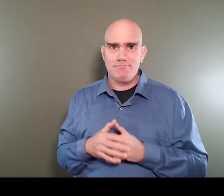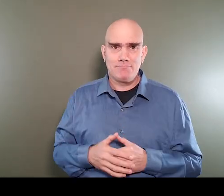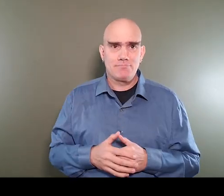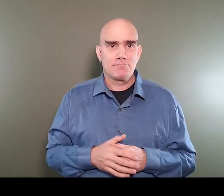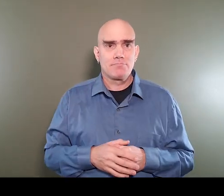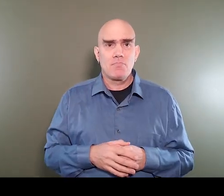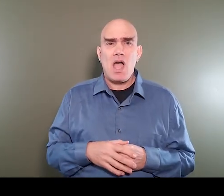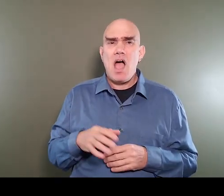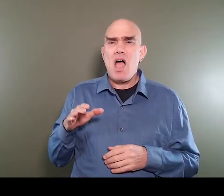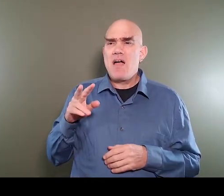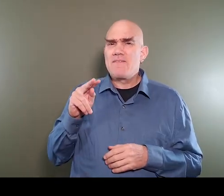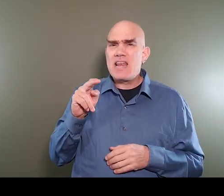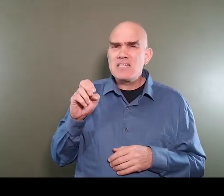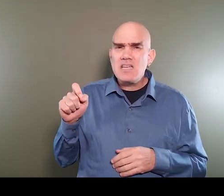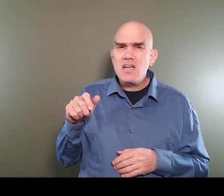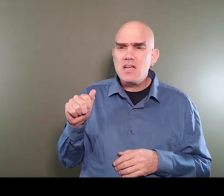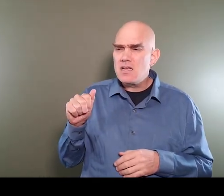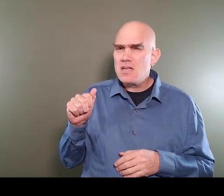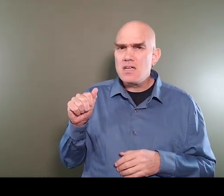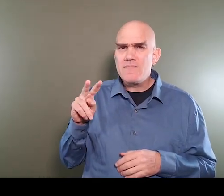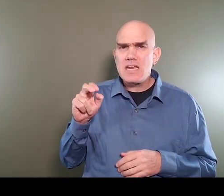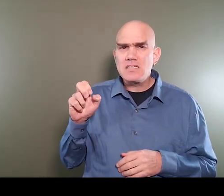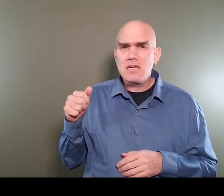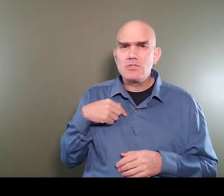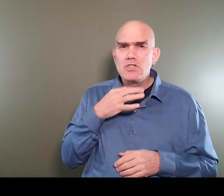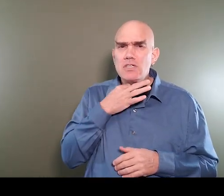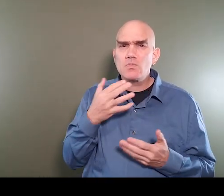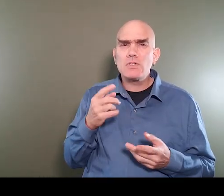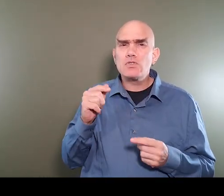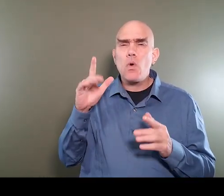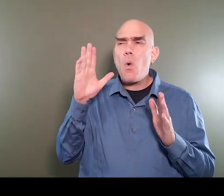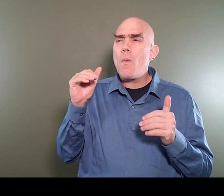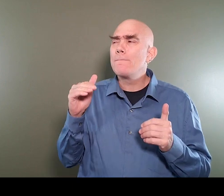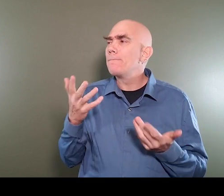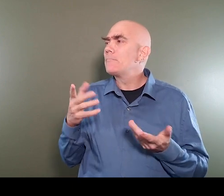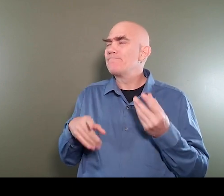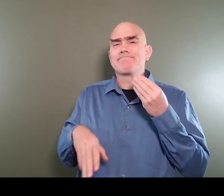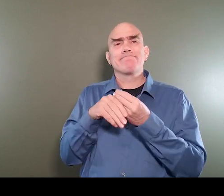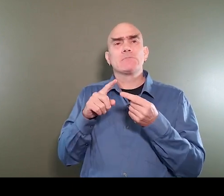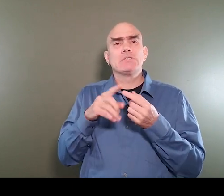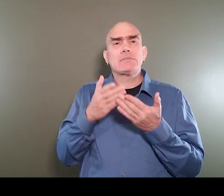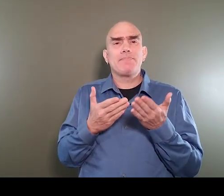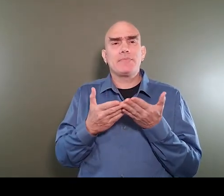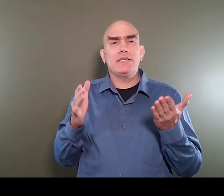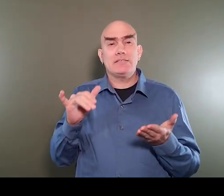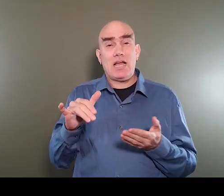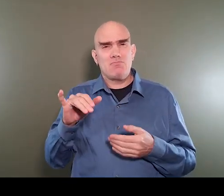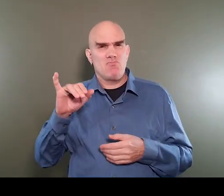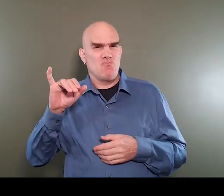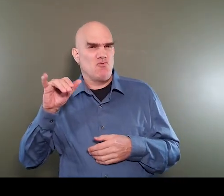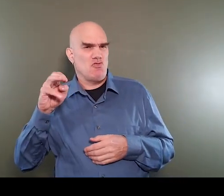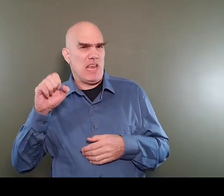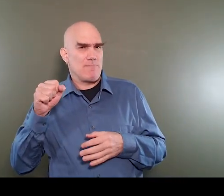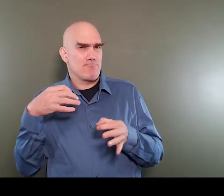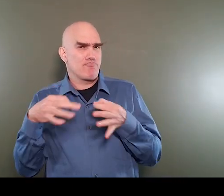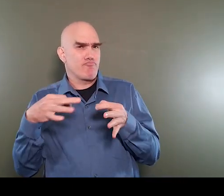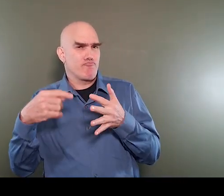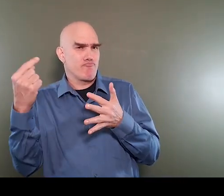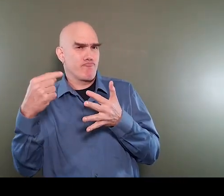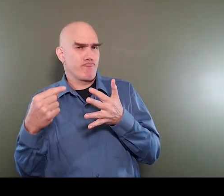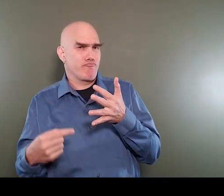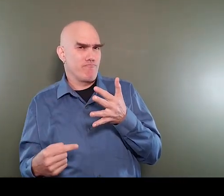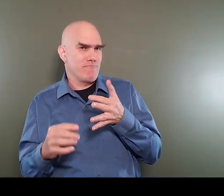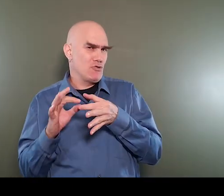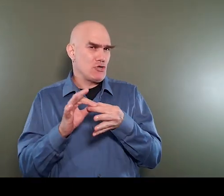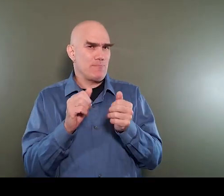librarians, 100%. Yeah. Well, Vanessa, I'm curious, what do you hope, in addition to some of the stuff that James has